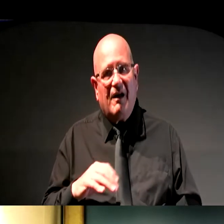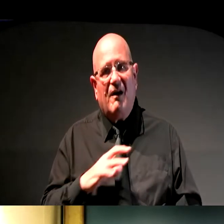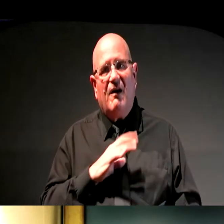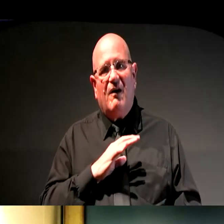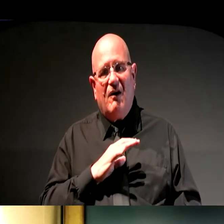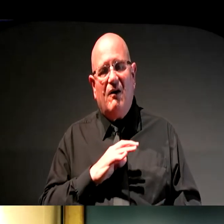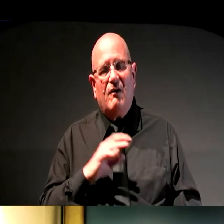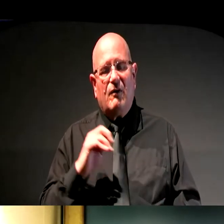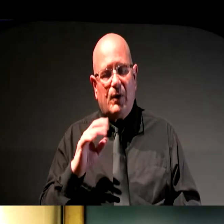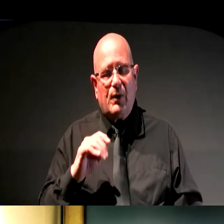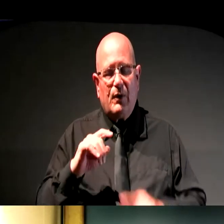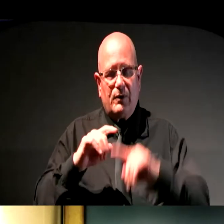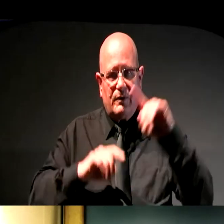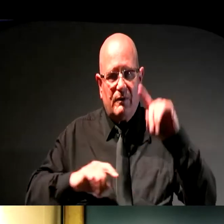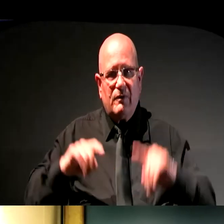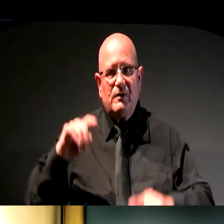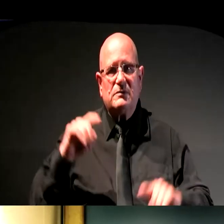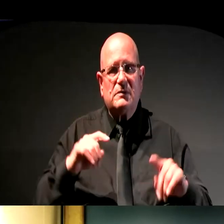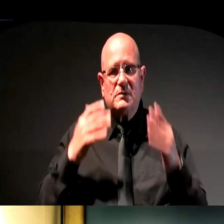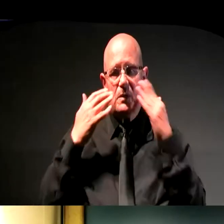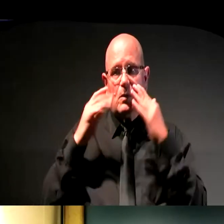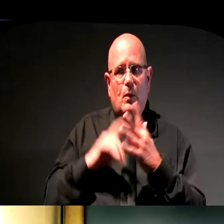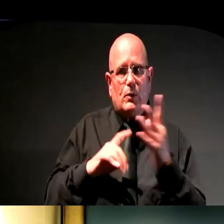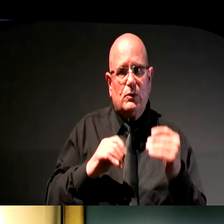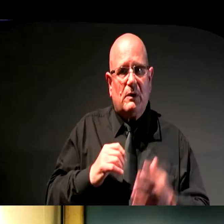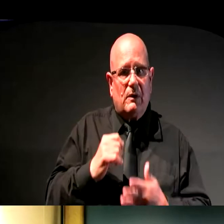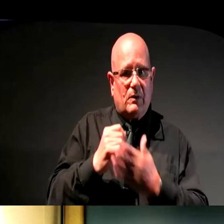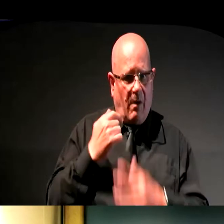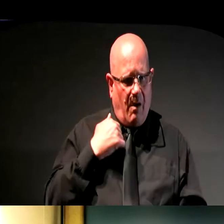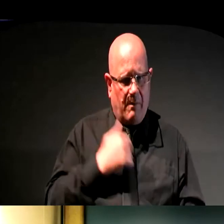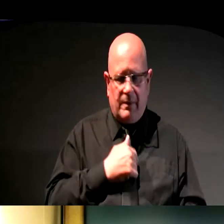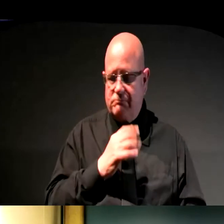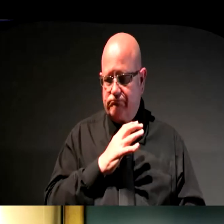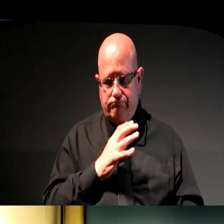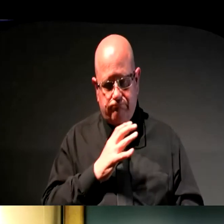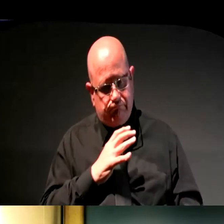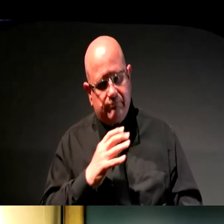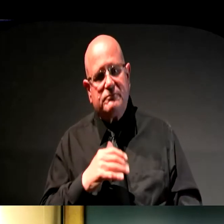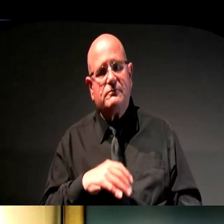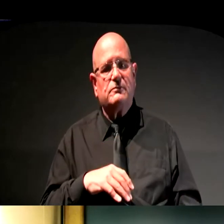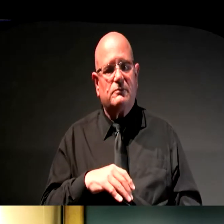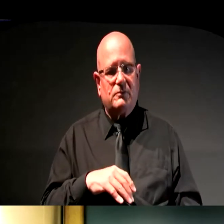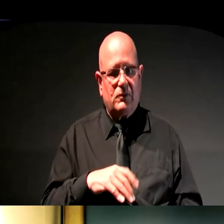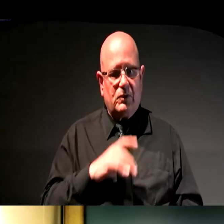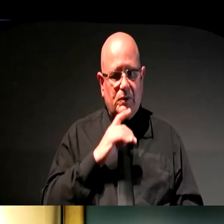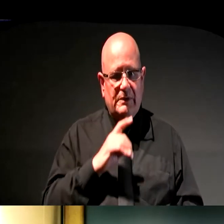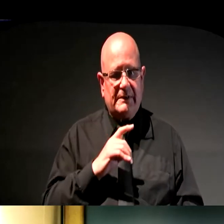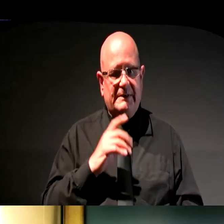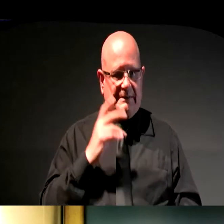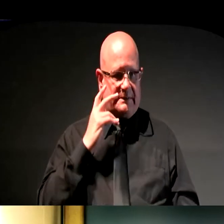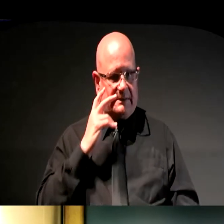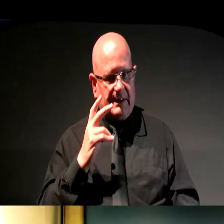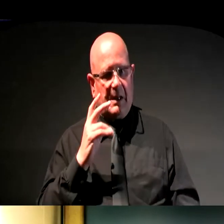neurodiversity and being willing to say, we don't know what we're doing, can you help us? And so we're pleasantly seeing more and more people that are willing to let us